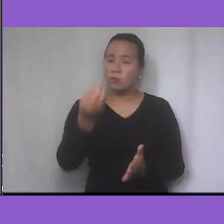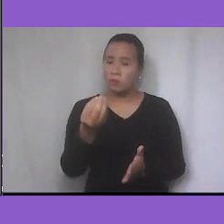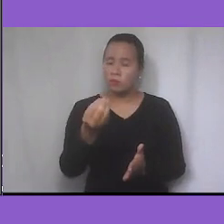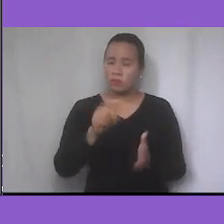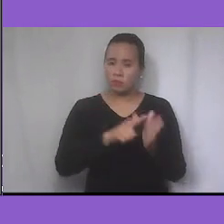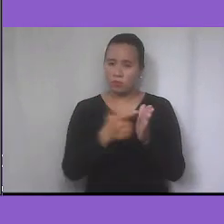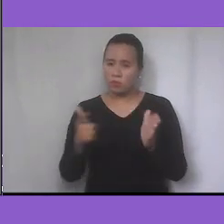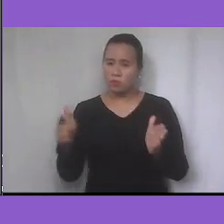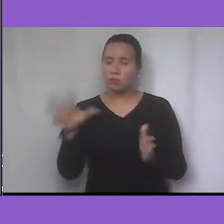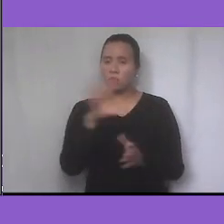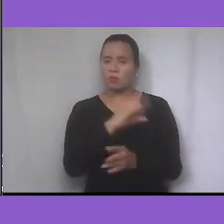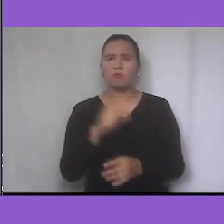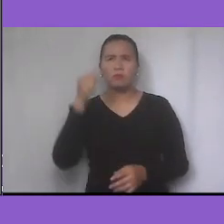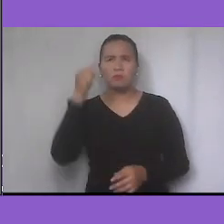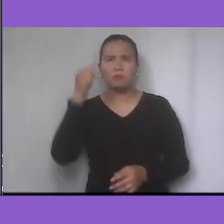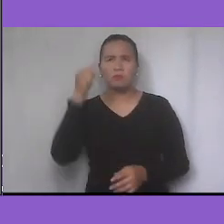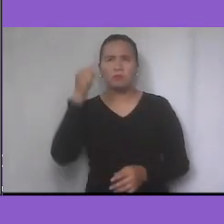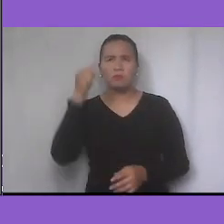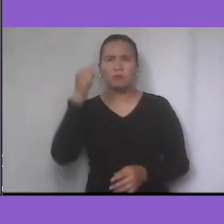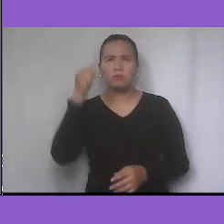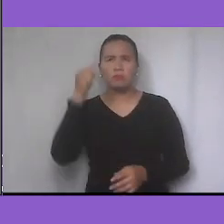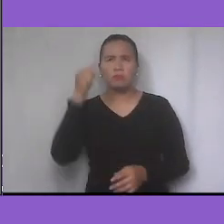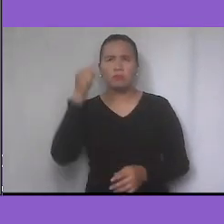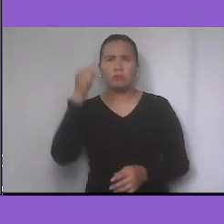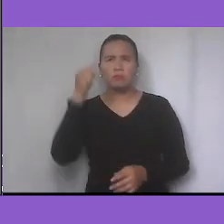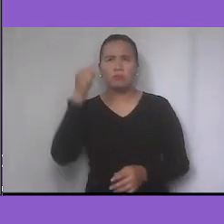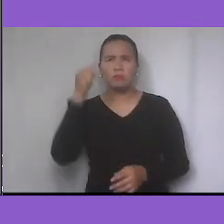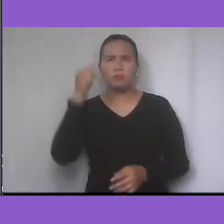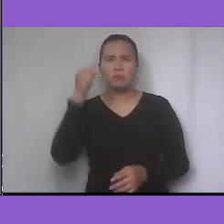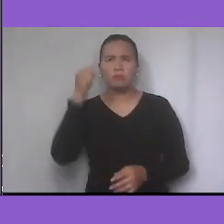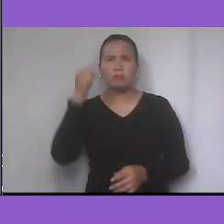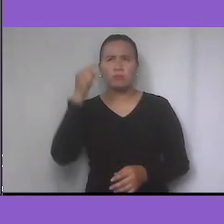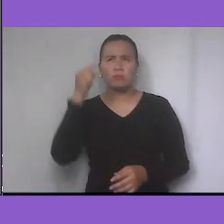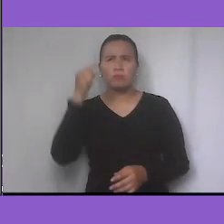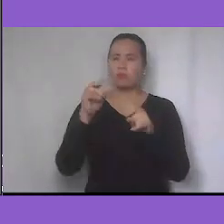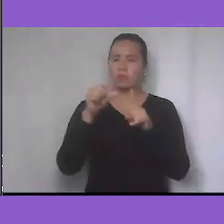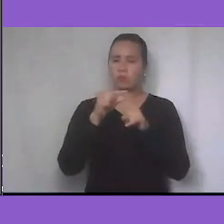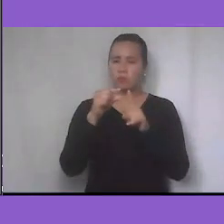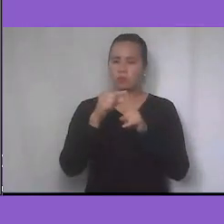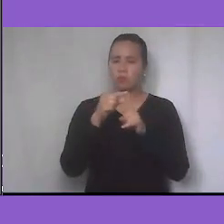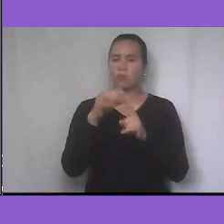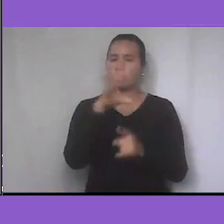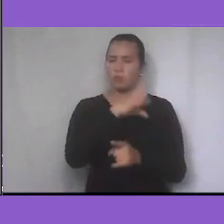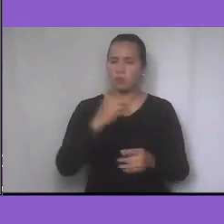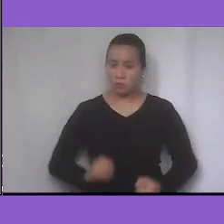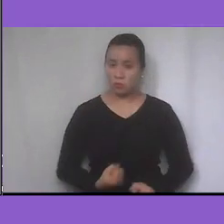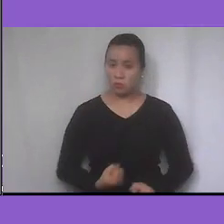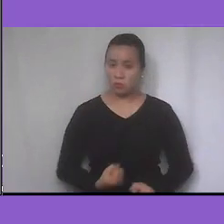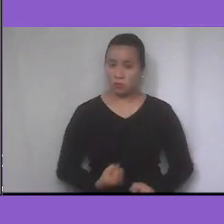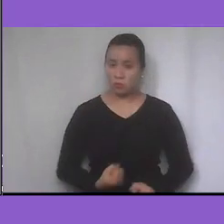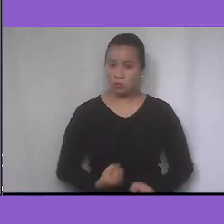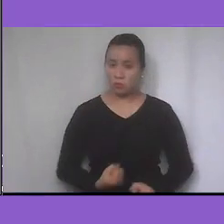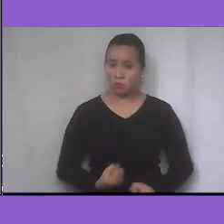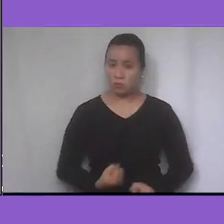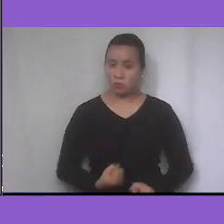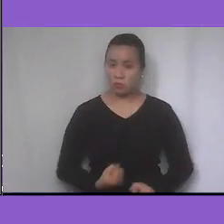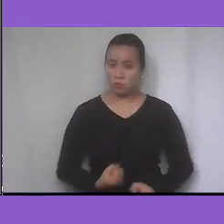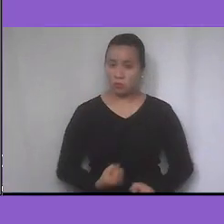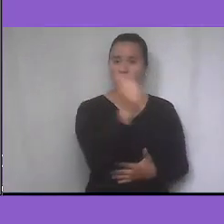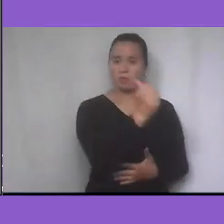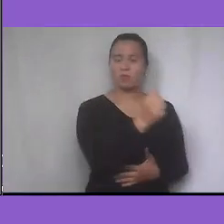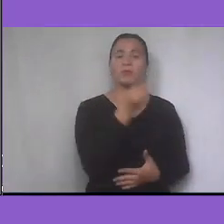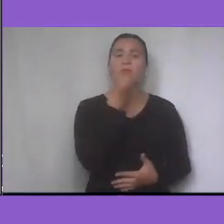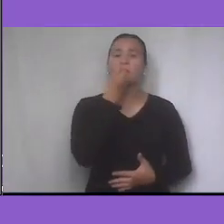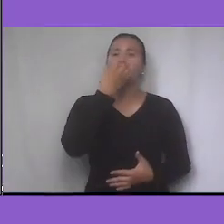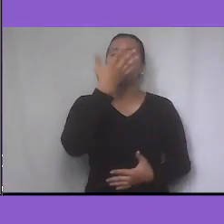Oral language is the ability to speak and express oneself orally. And therefore, you want to be able to gain that